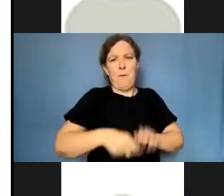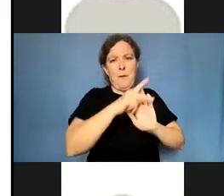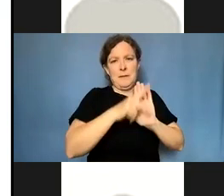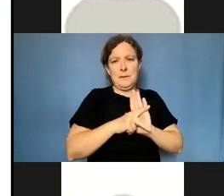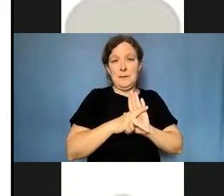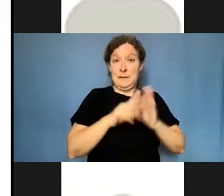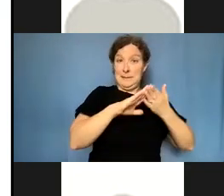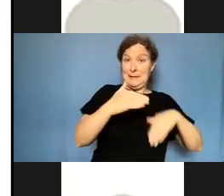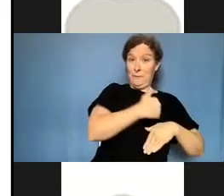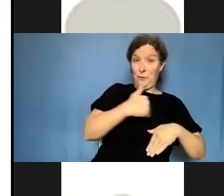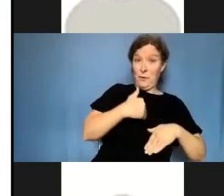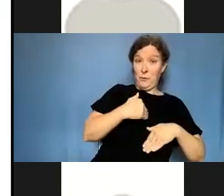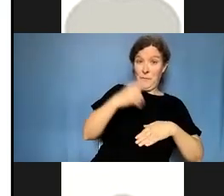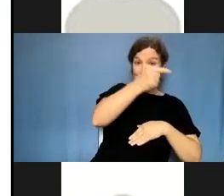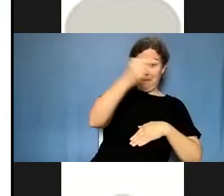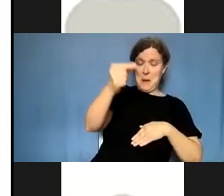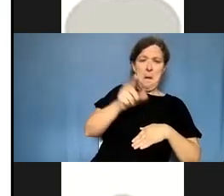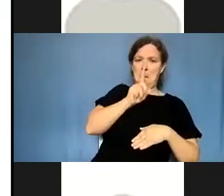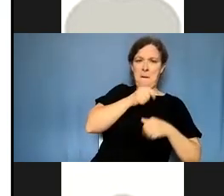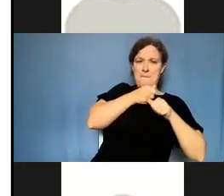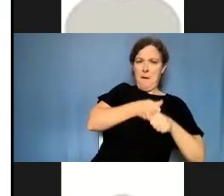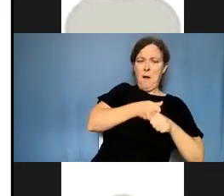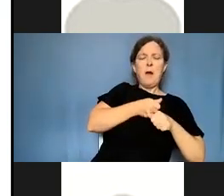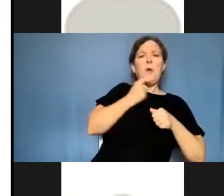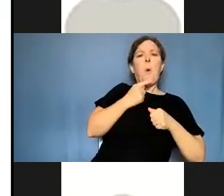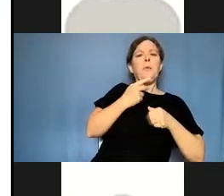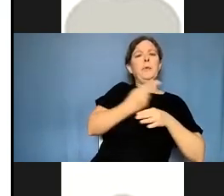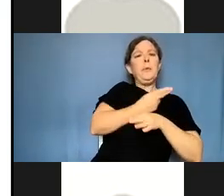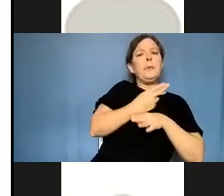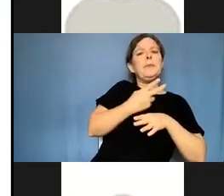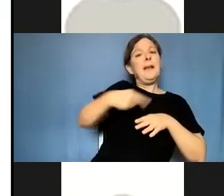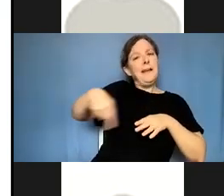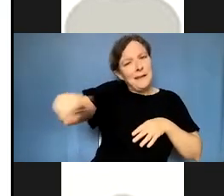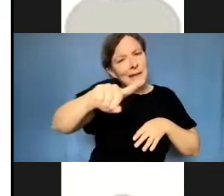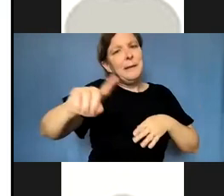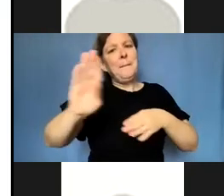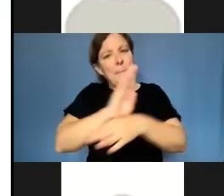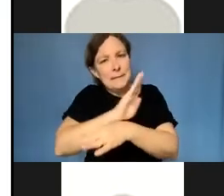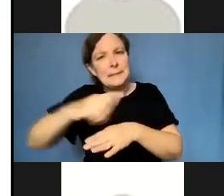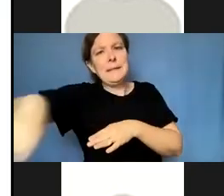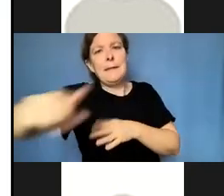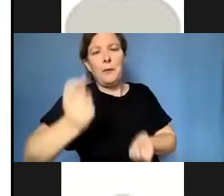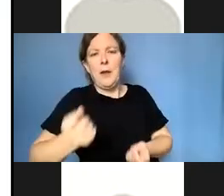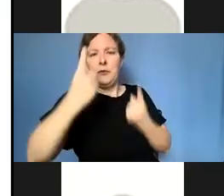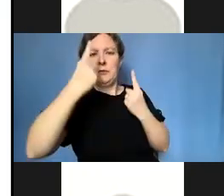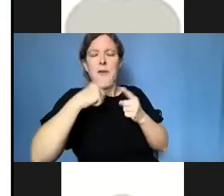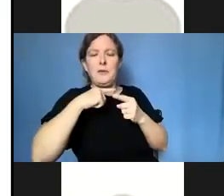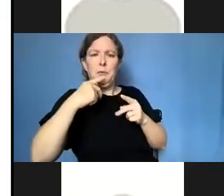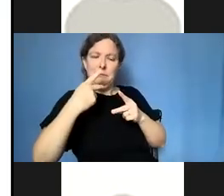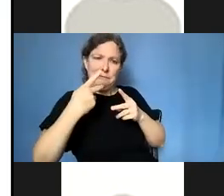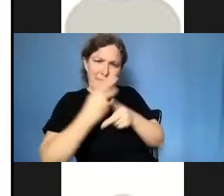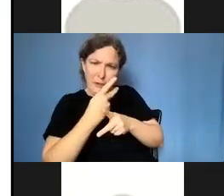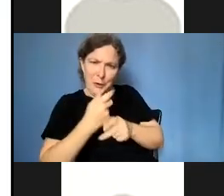It's actually businesses and operators of spaces that actually have to understand the policy in order to apply it properly.